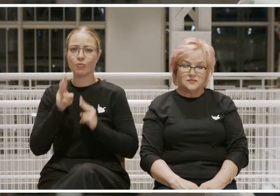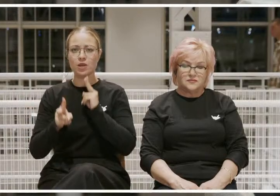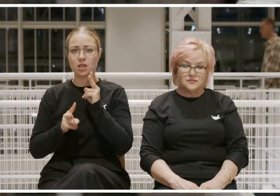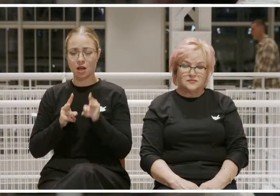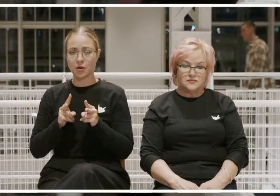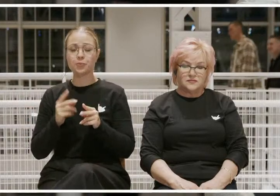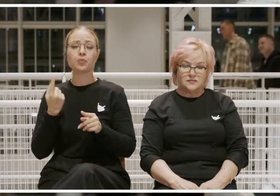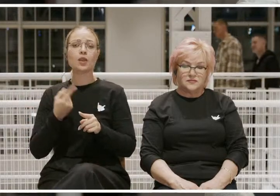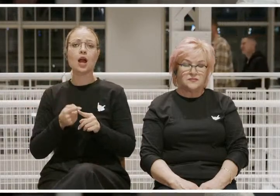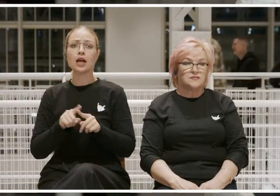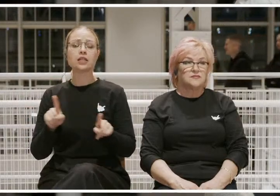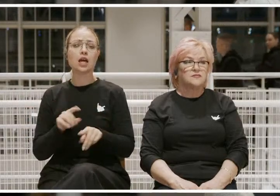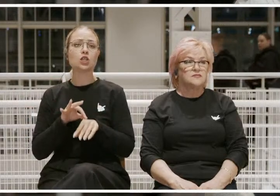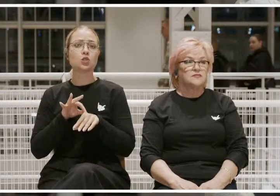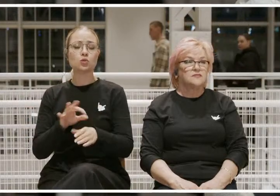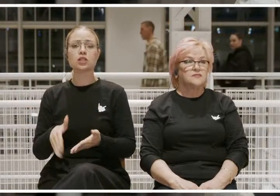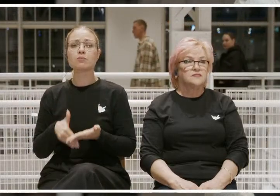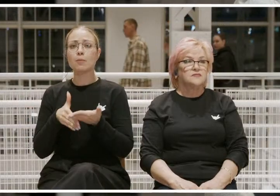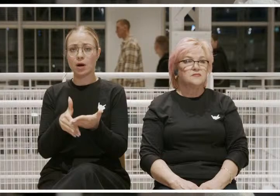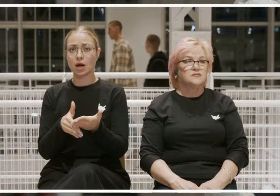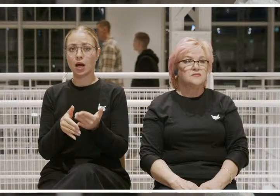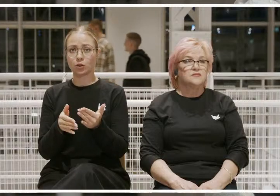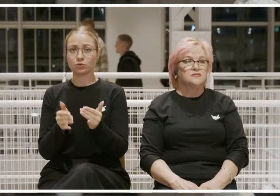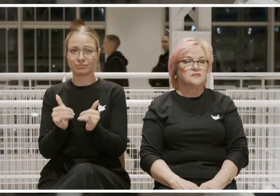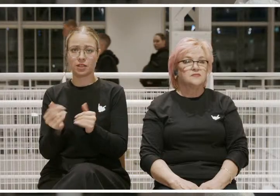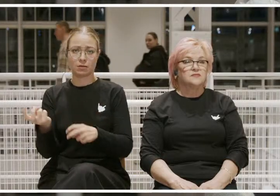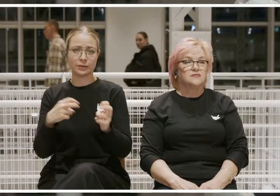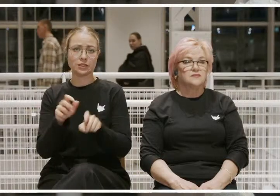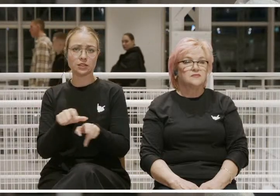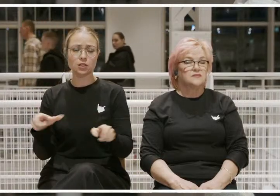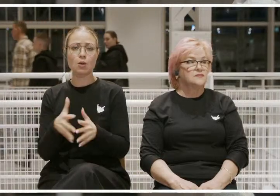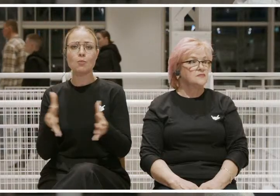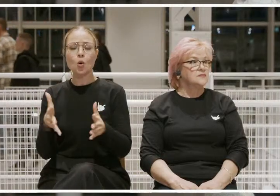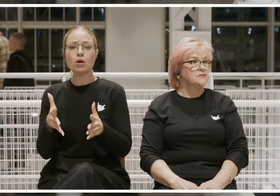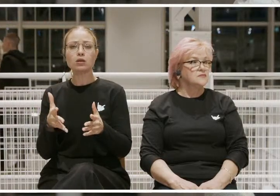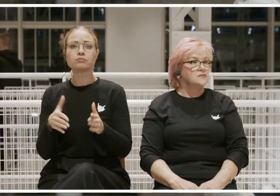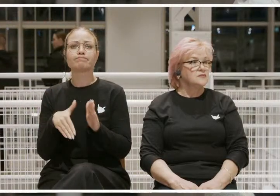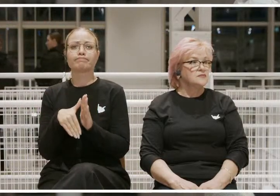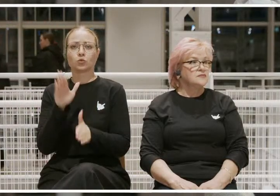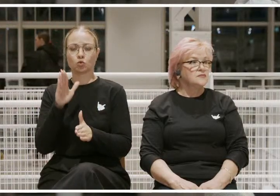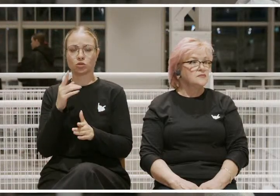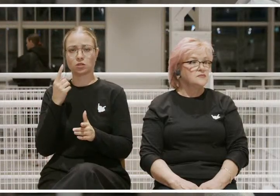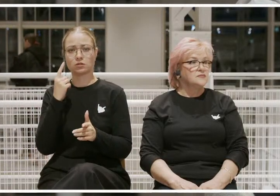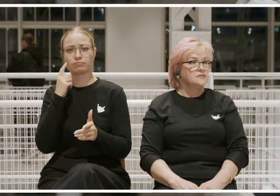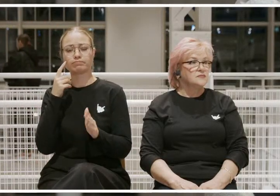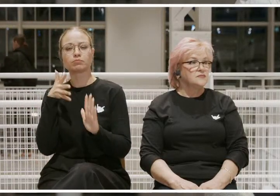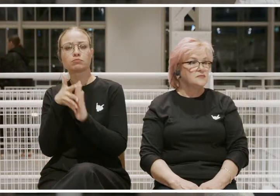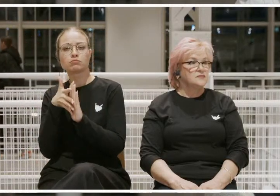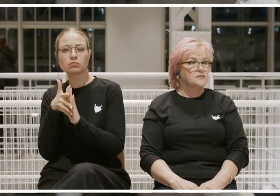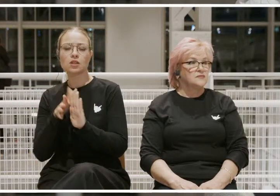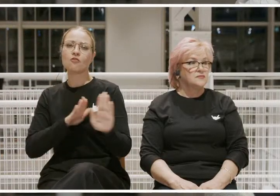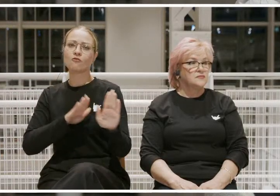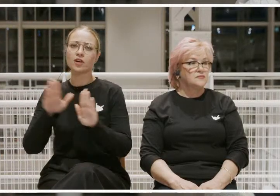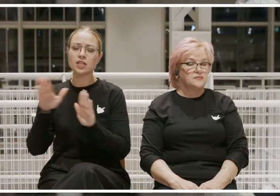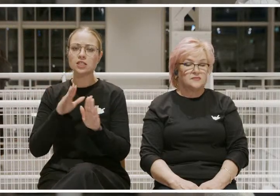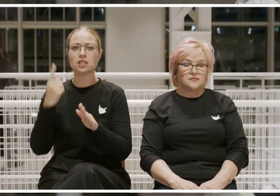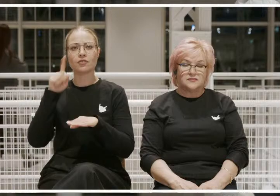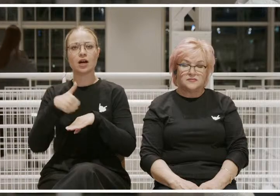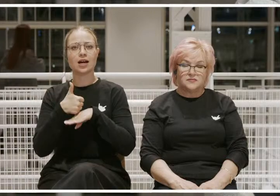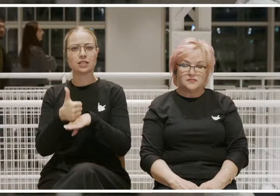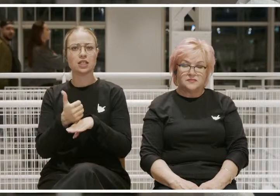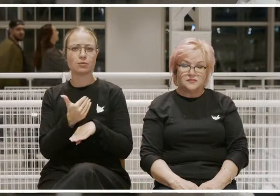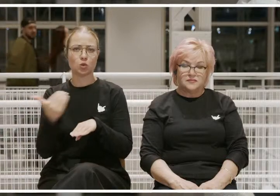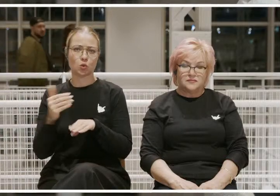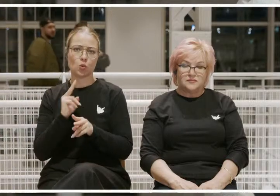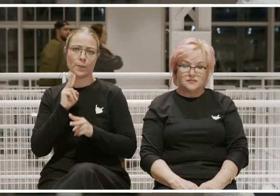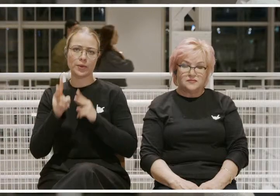get a closer look at the artworks, to learn about the exhibition and its conceptual framework. Tours are